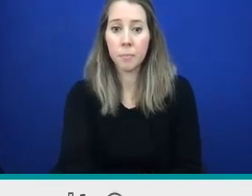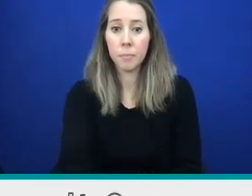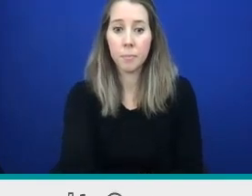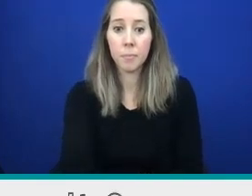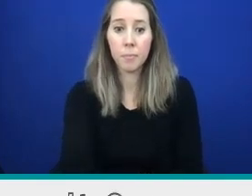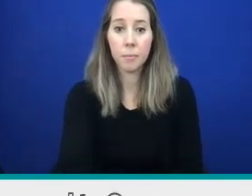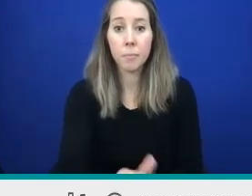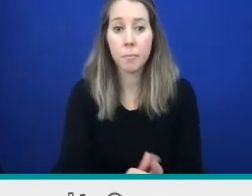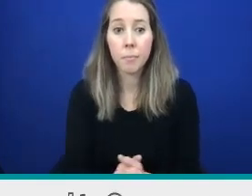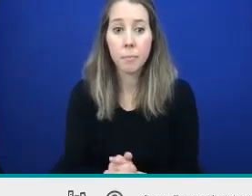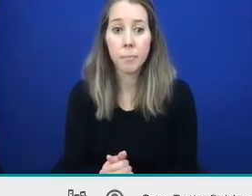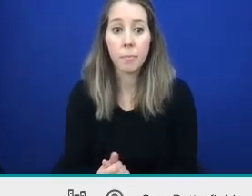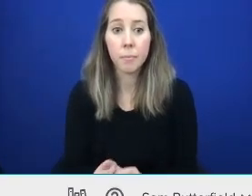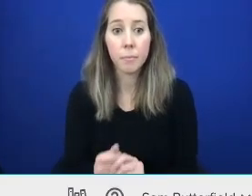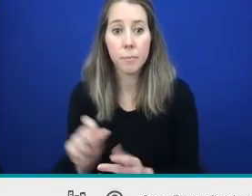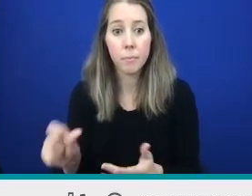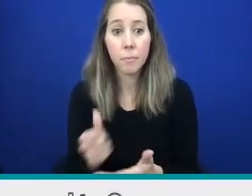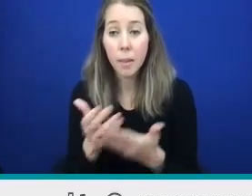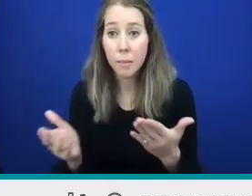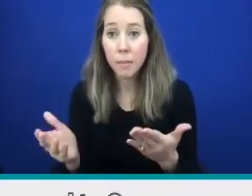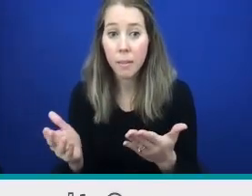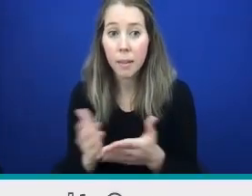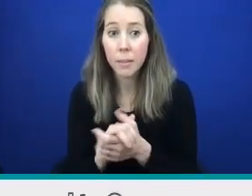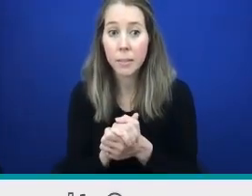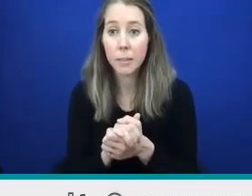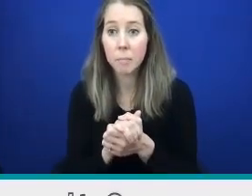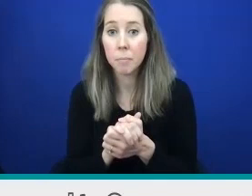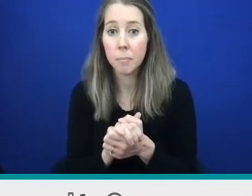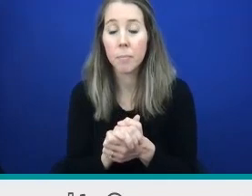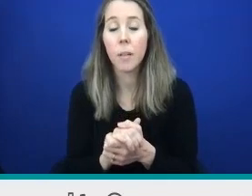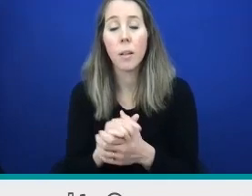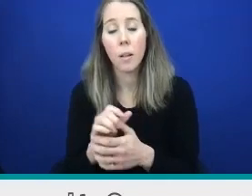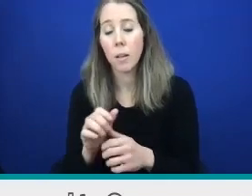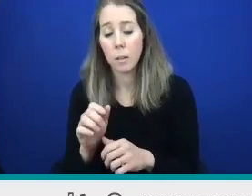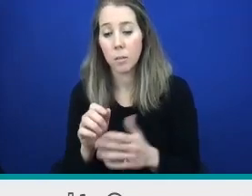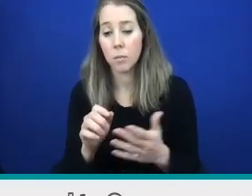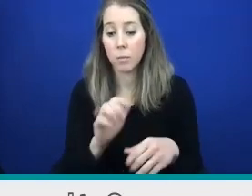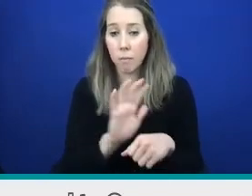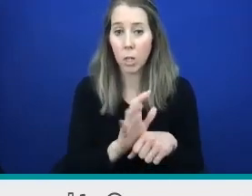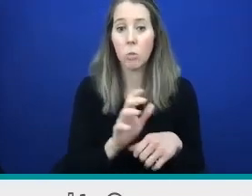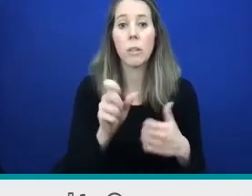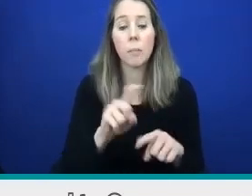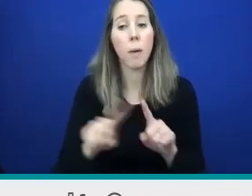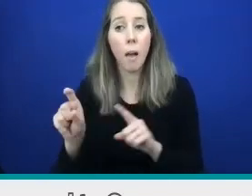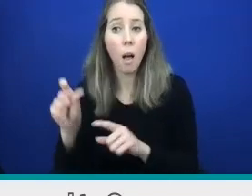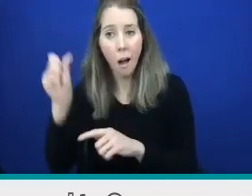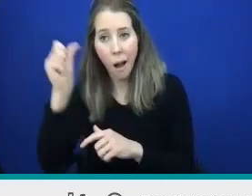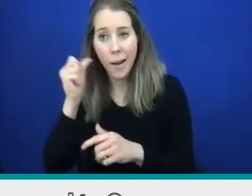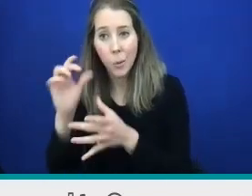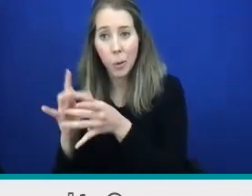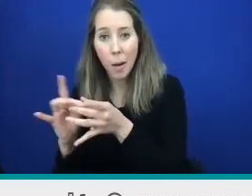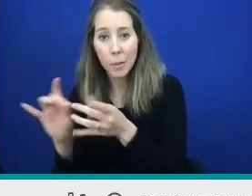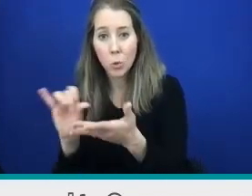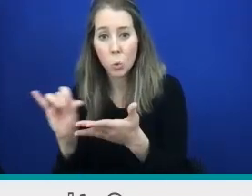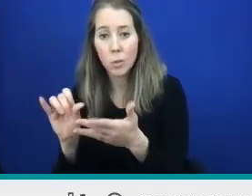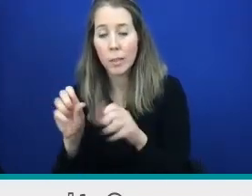The other thing that a lot of people use outside of the video are the audio comments as well, to be able to